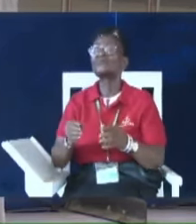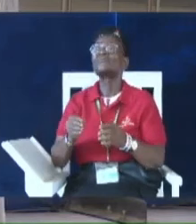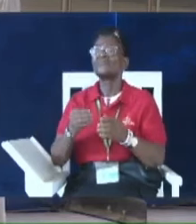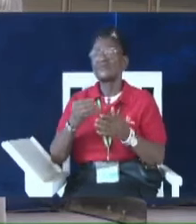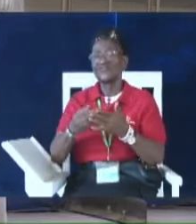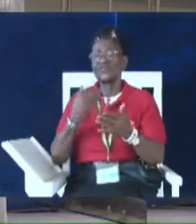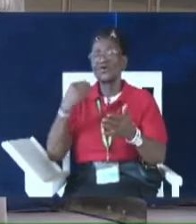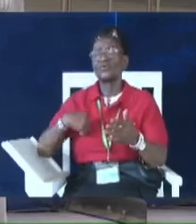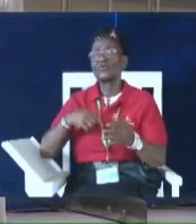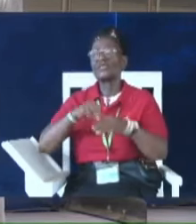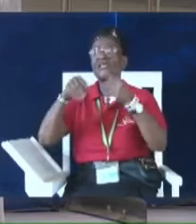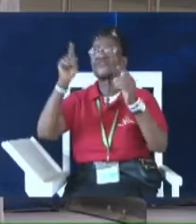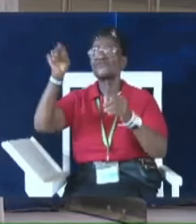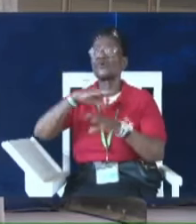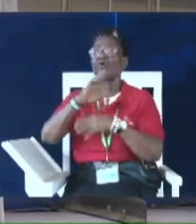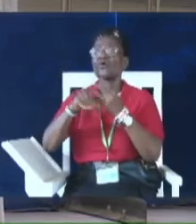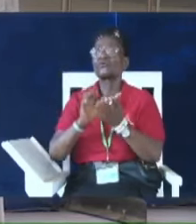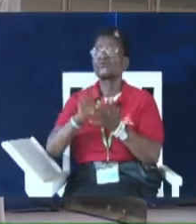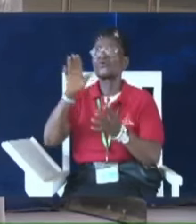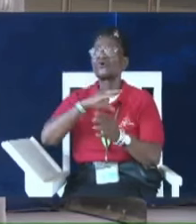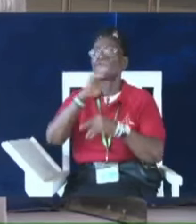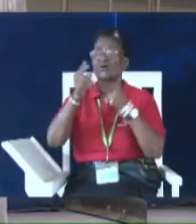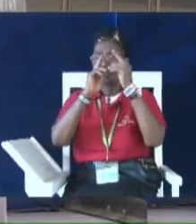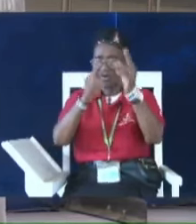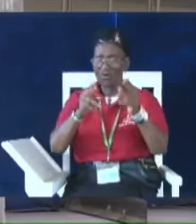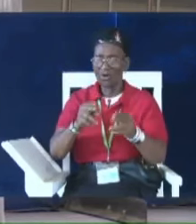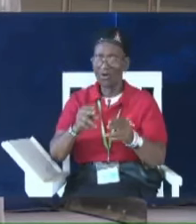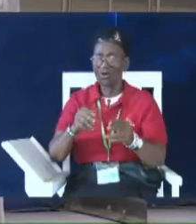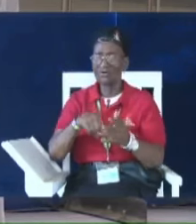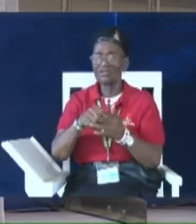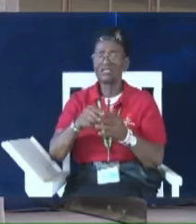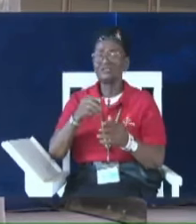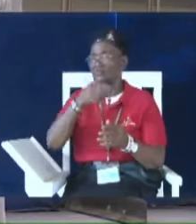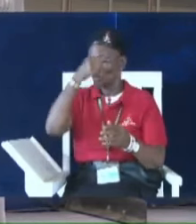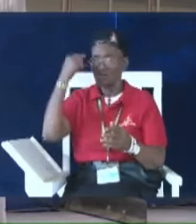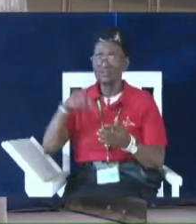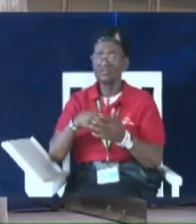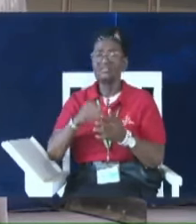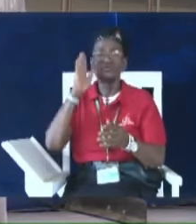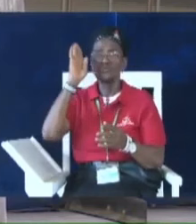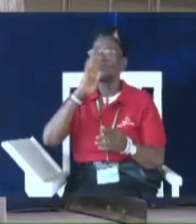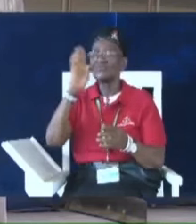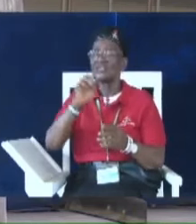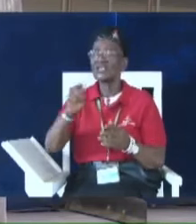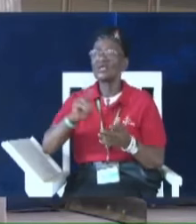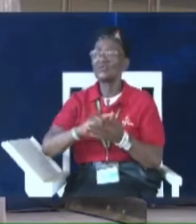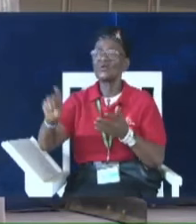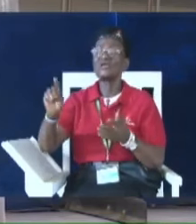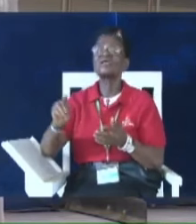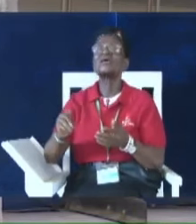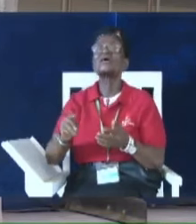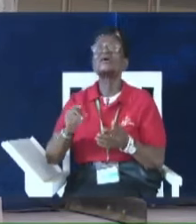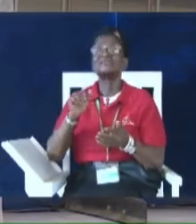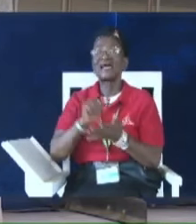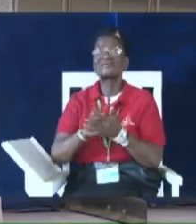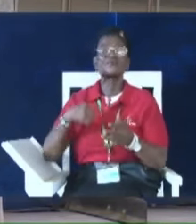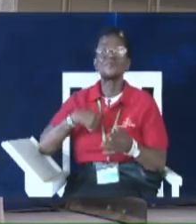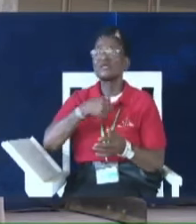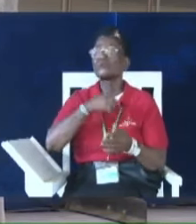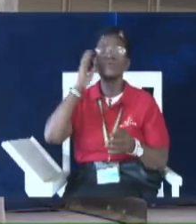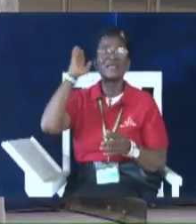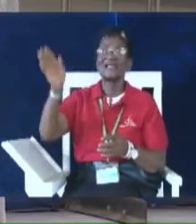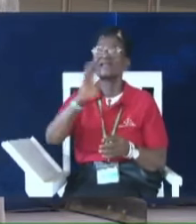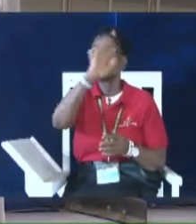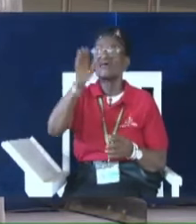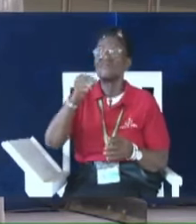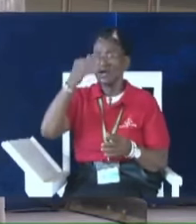all glory, all honor, because this is going to be a week the world itself will never forget. Father, accept our